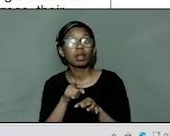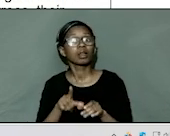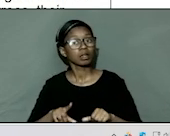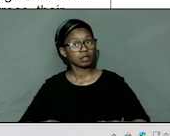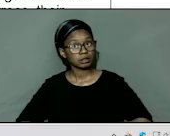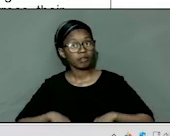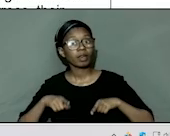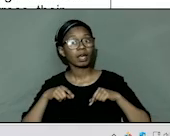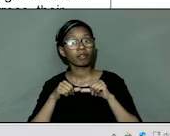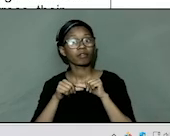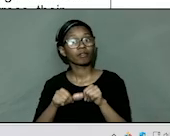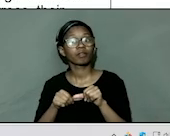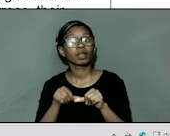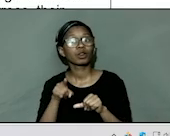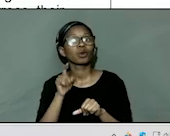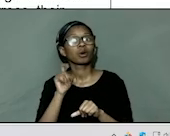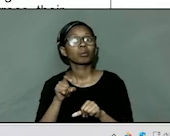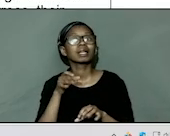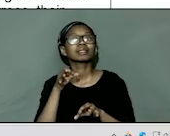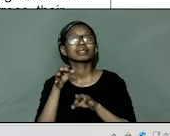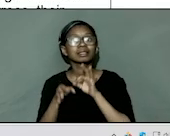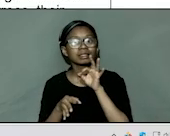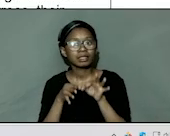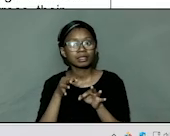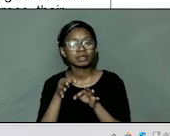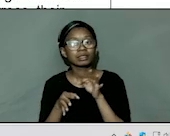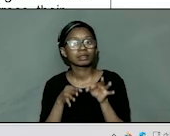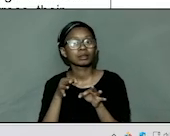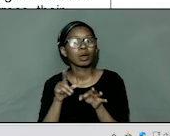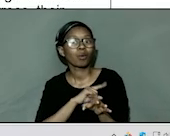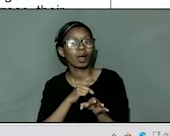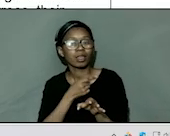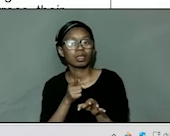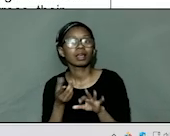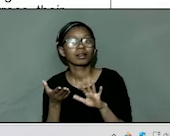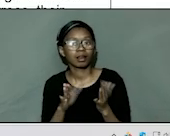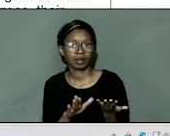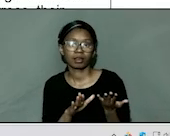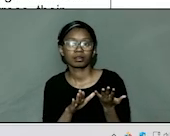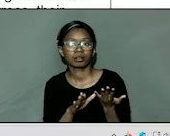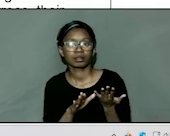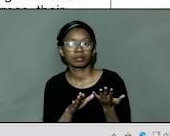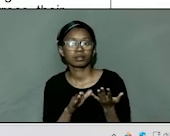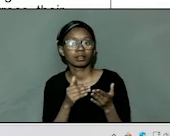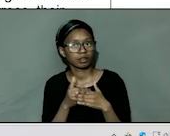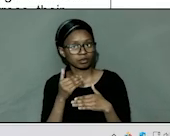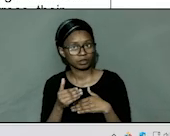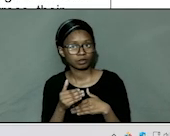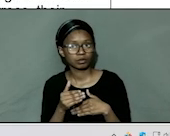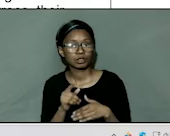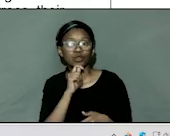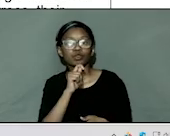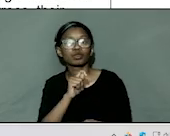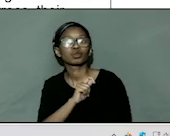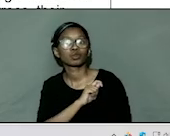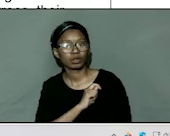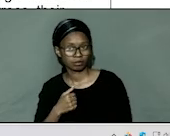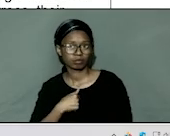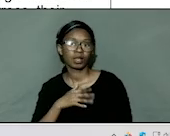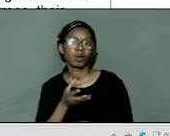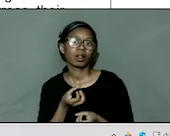must explain why they die. Then trust me, you will be allocated